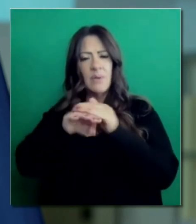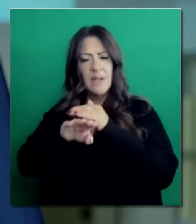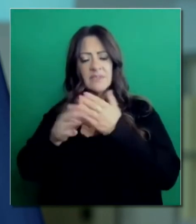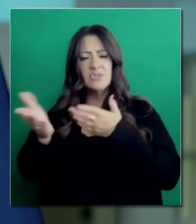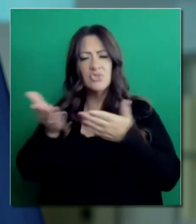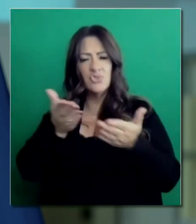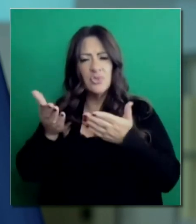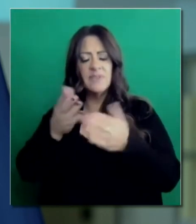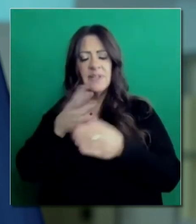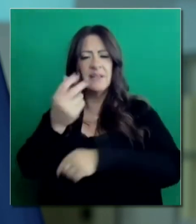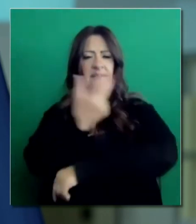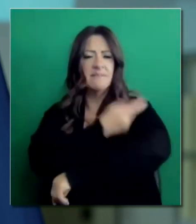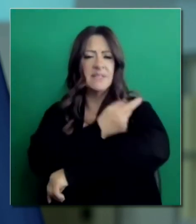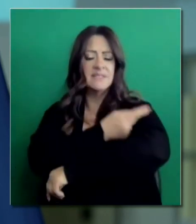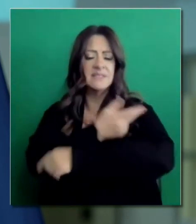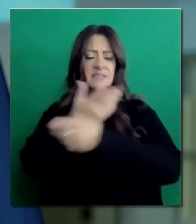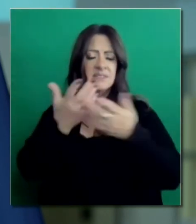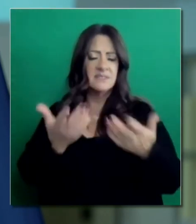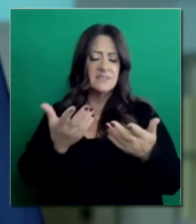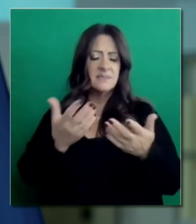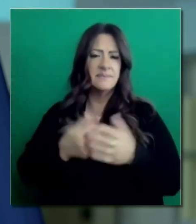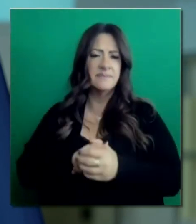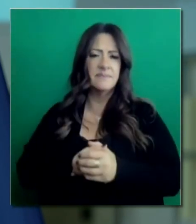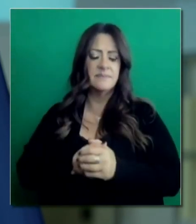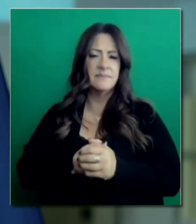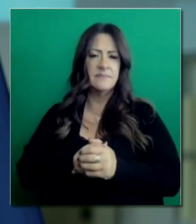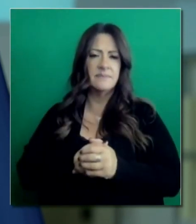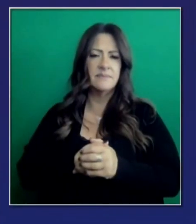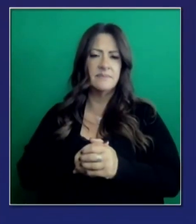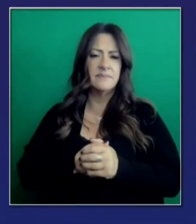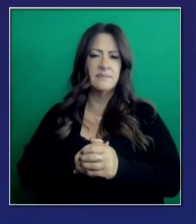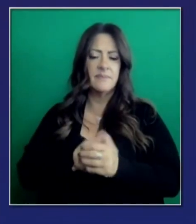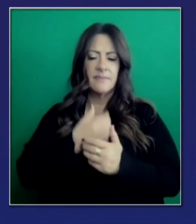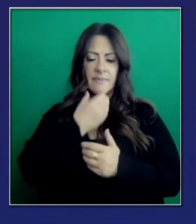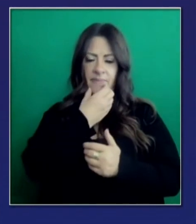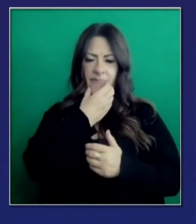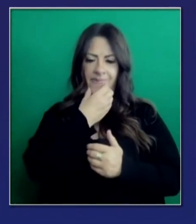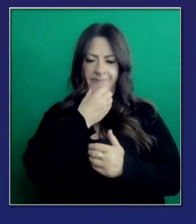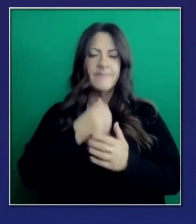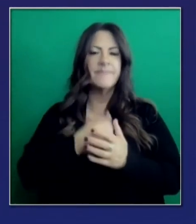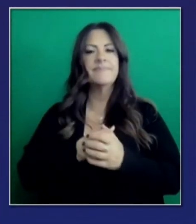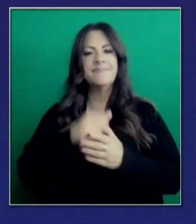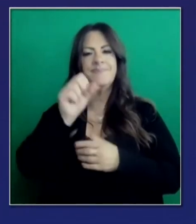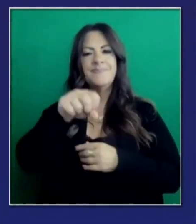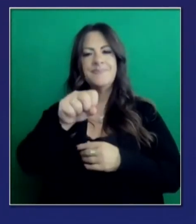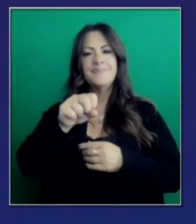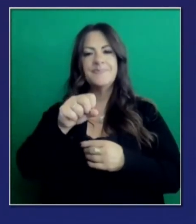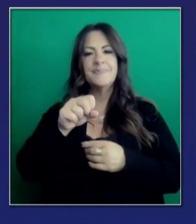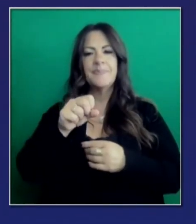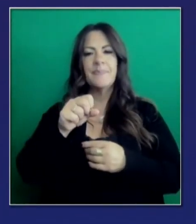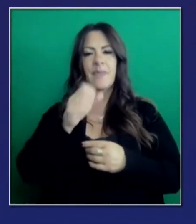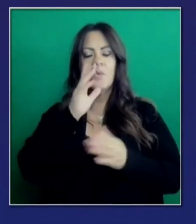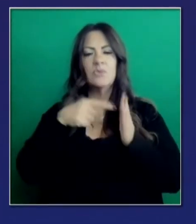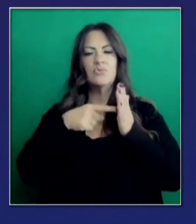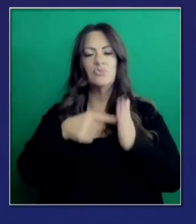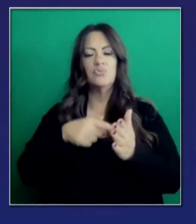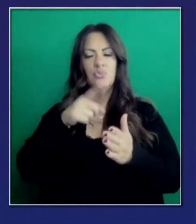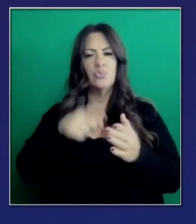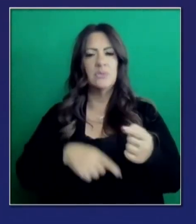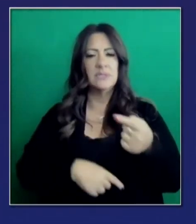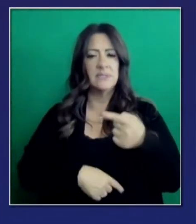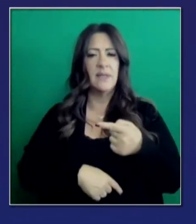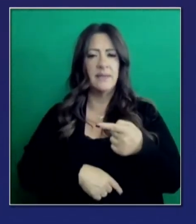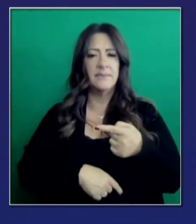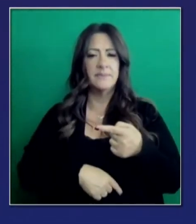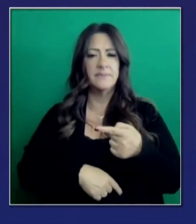scarce? Let me take this slide and once again bring it back up just to reinforce, and I think it answers the latter part of